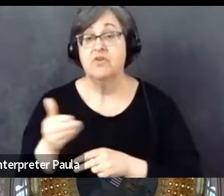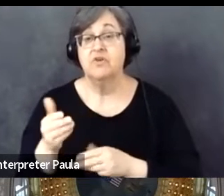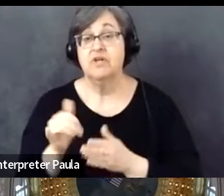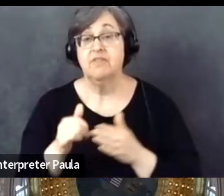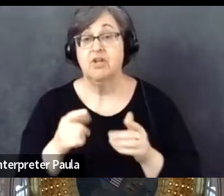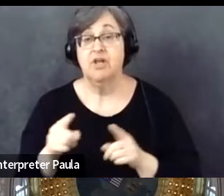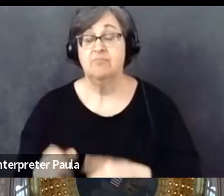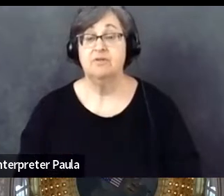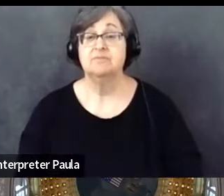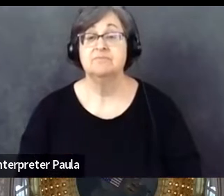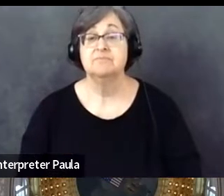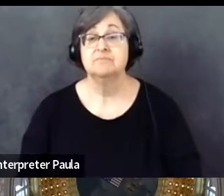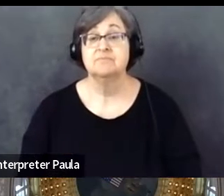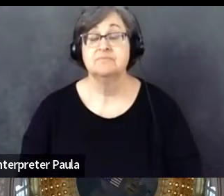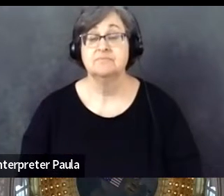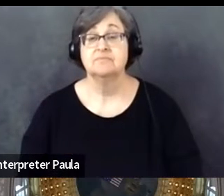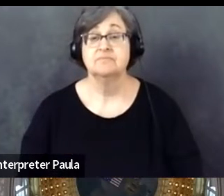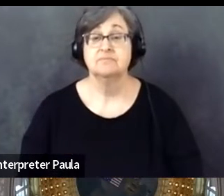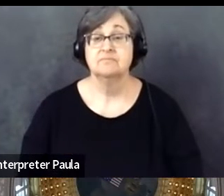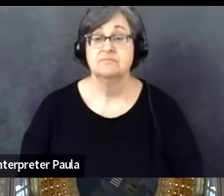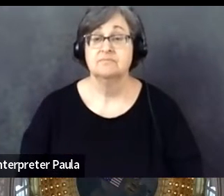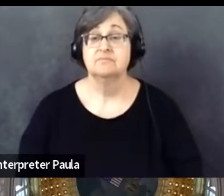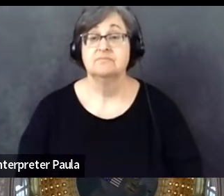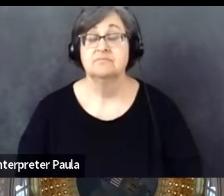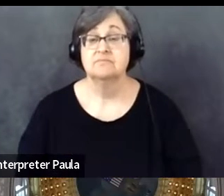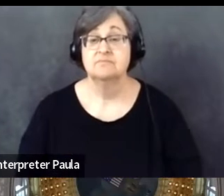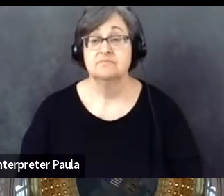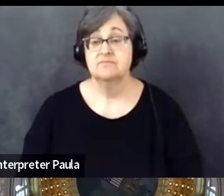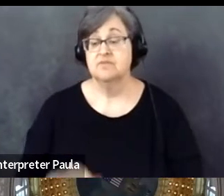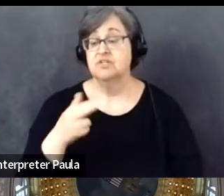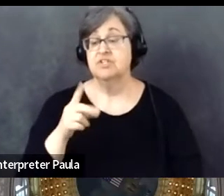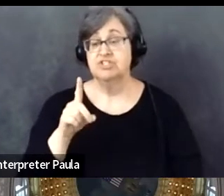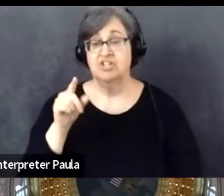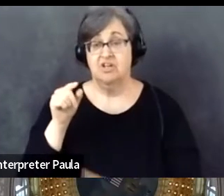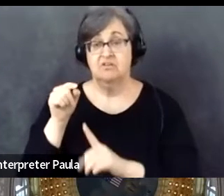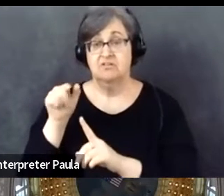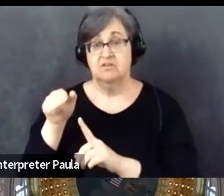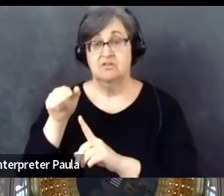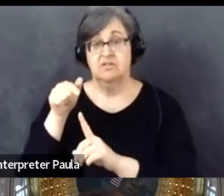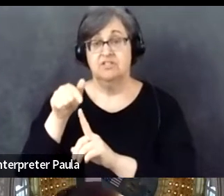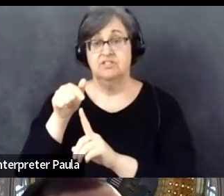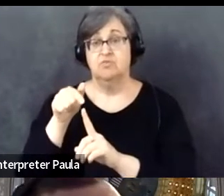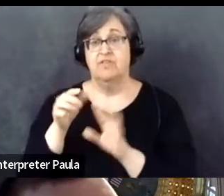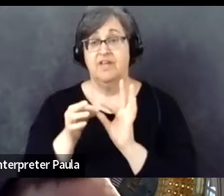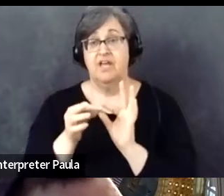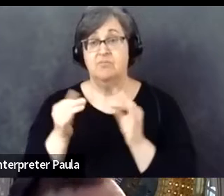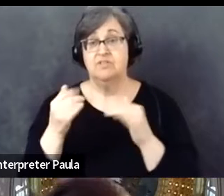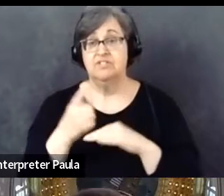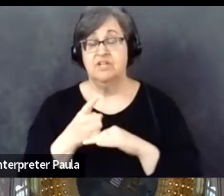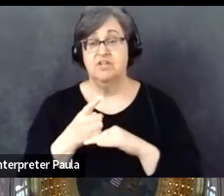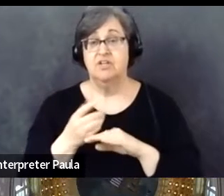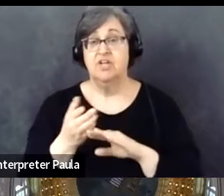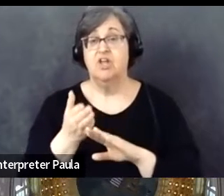are happening. I think there's just, to Chad's point, his comment today, and then before